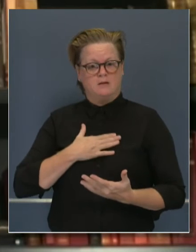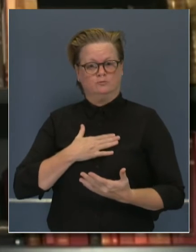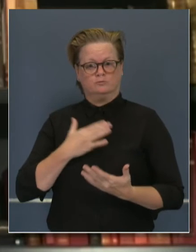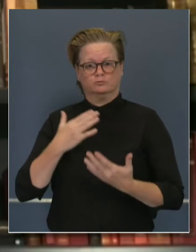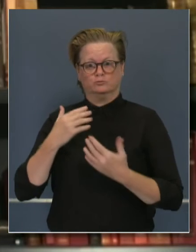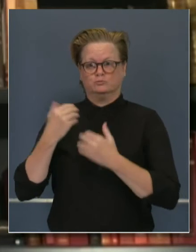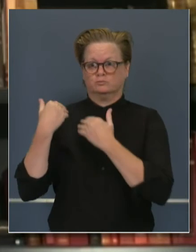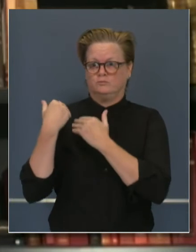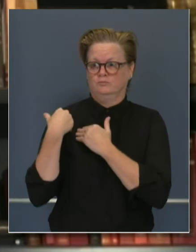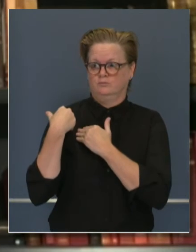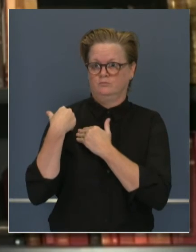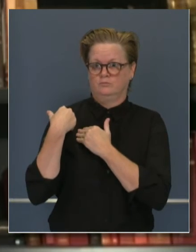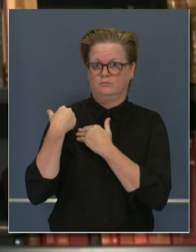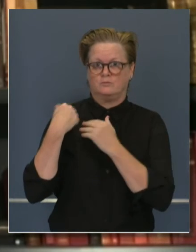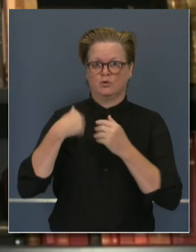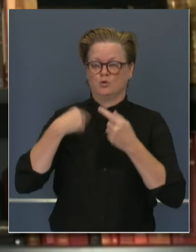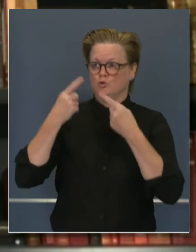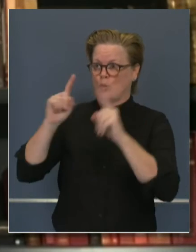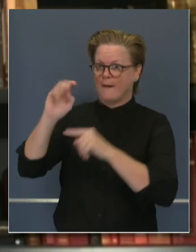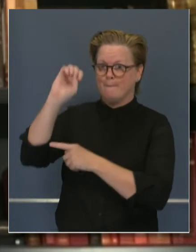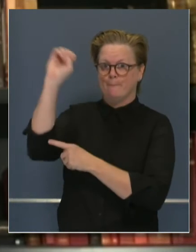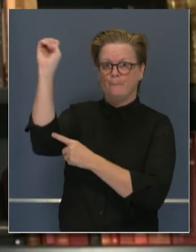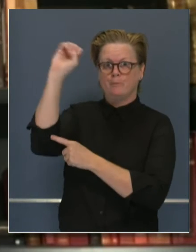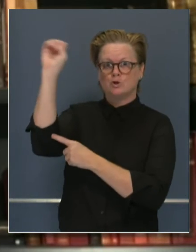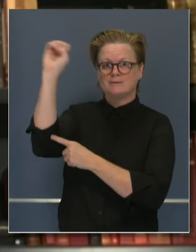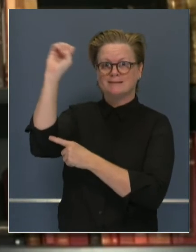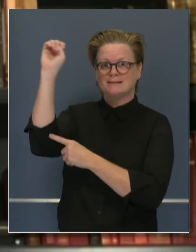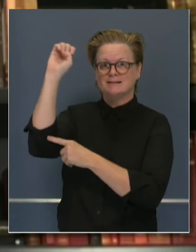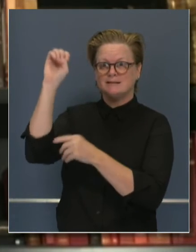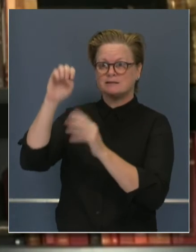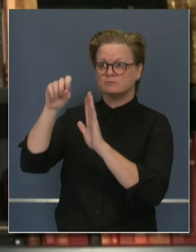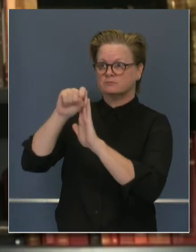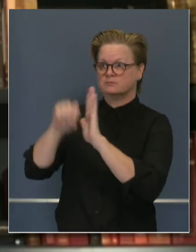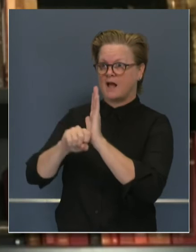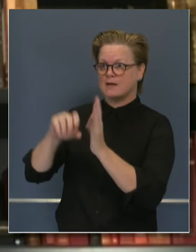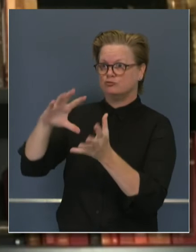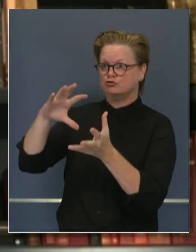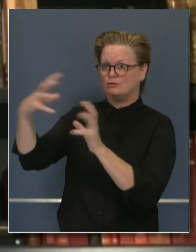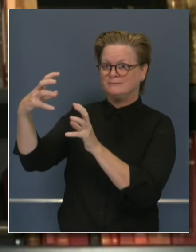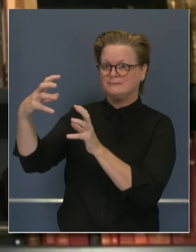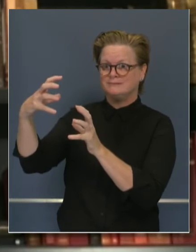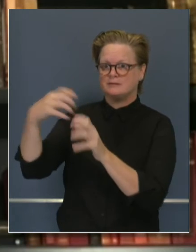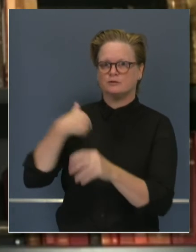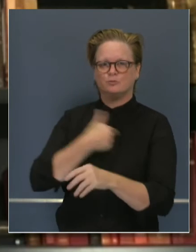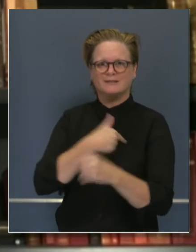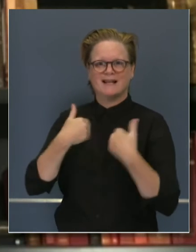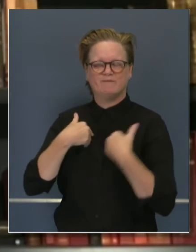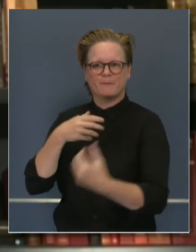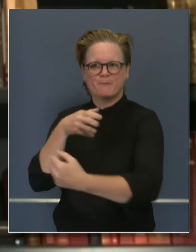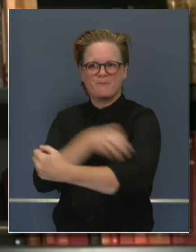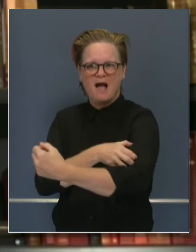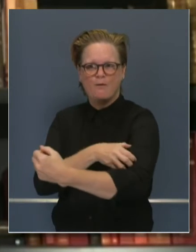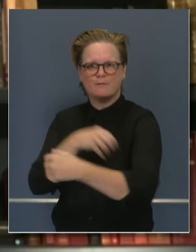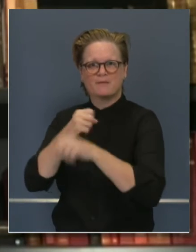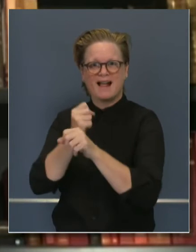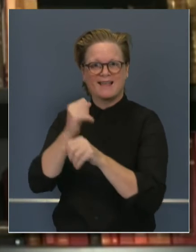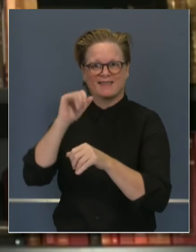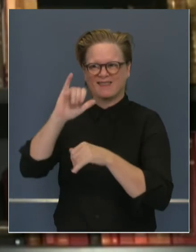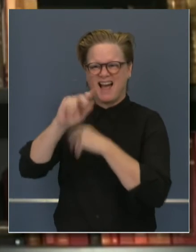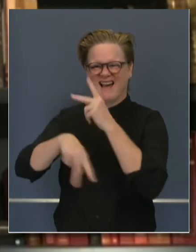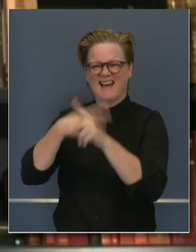It's a profoundly important decision that will ultimately be made through the deliberative process and independent